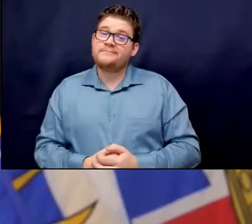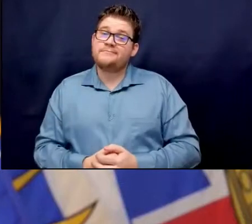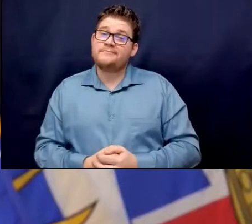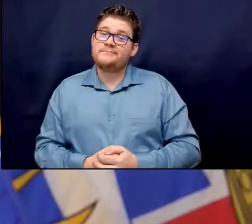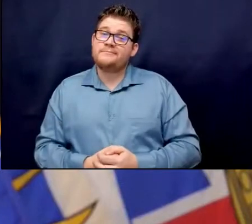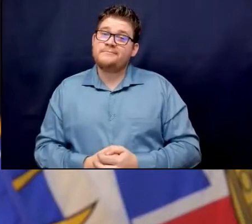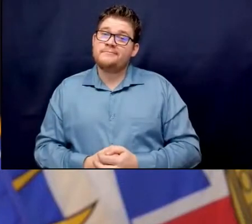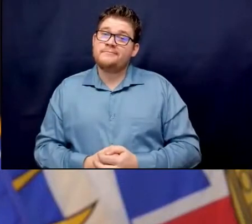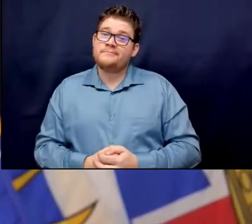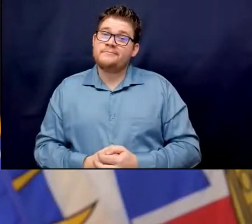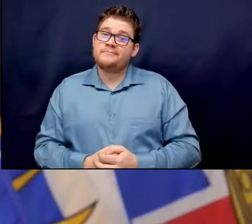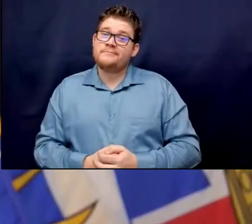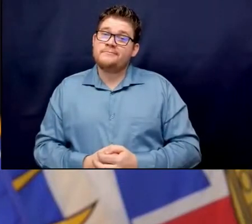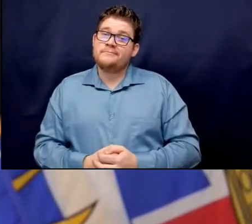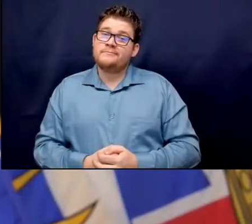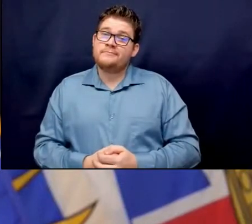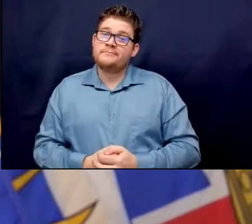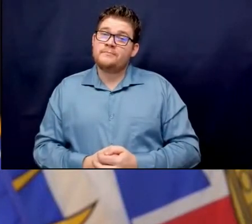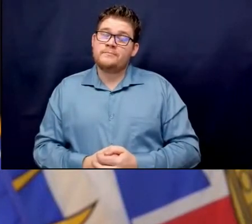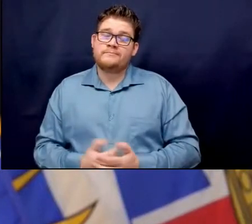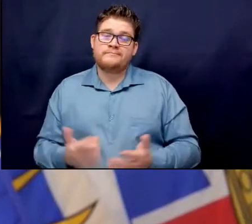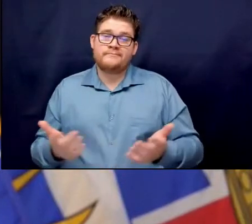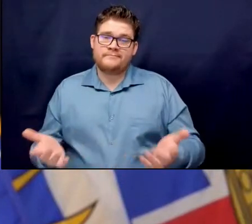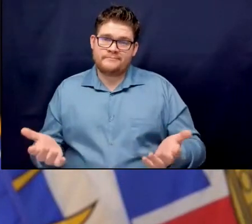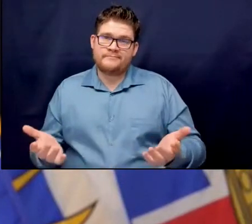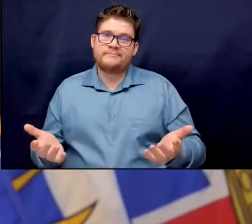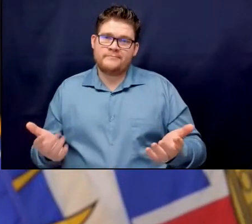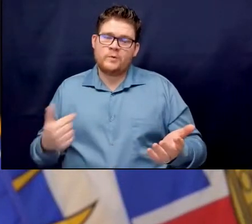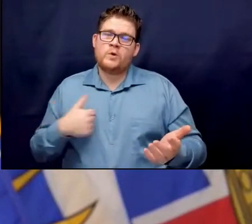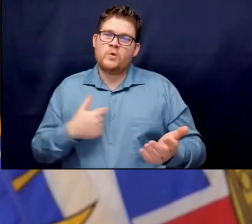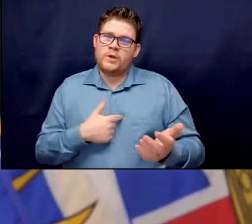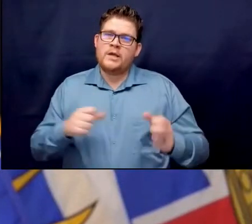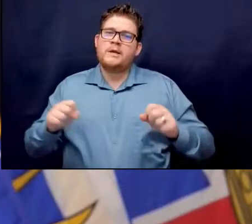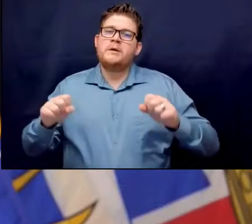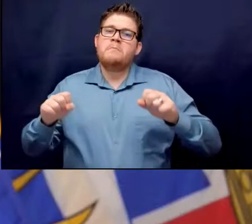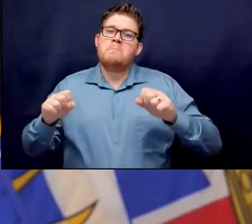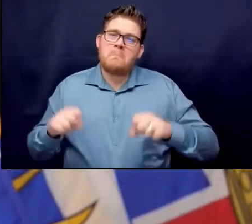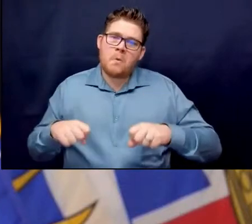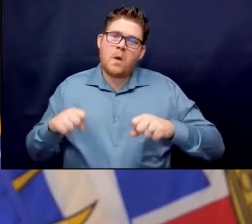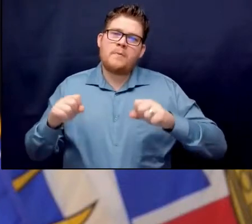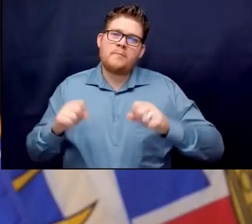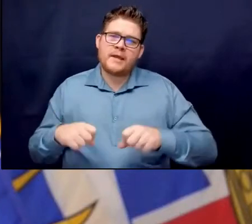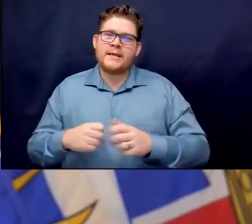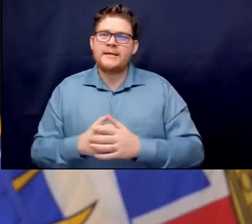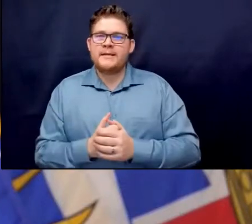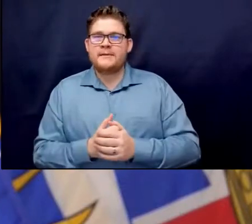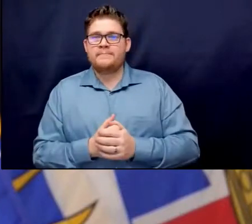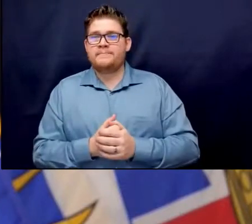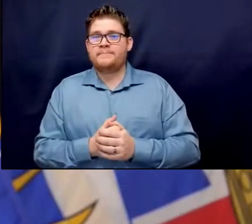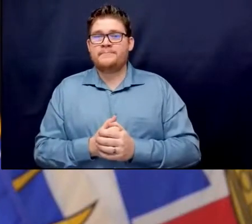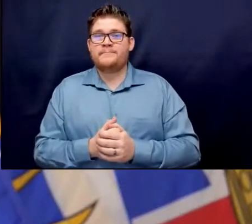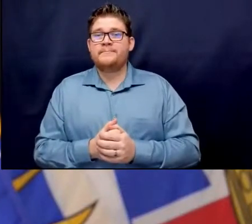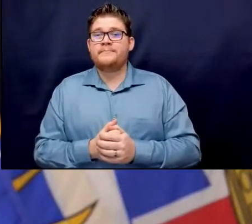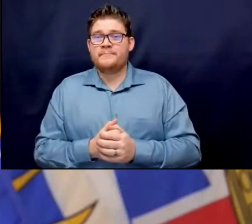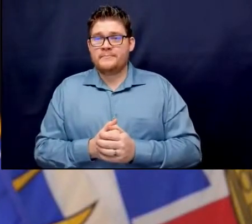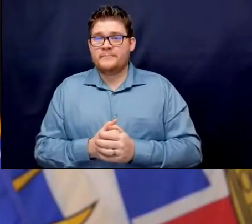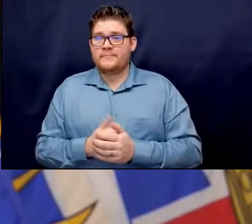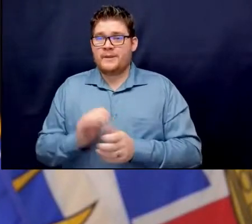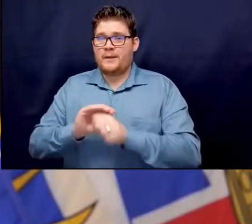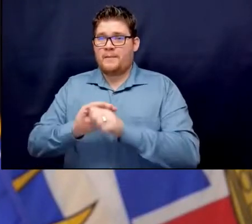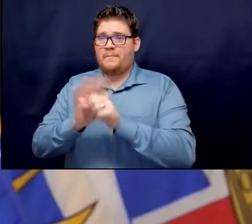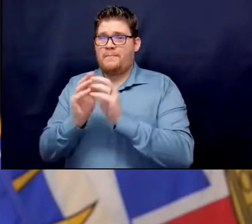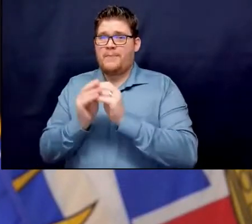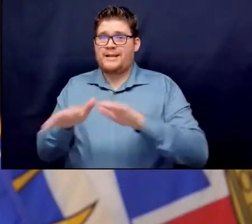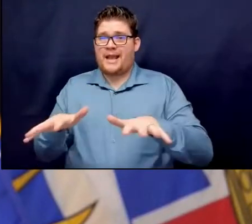our moving out of the pandemic and learning to live with this virus. I think, you know, I've said this for the